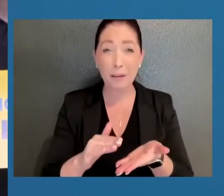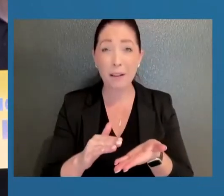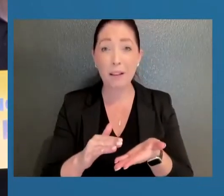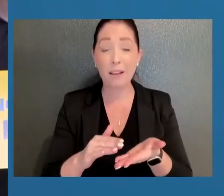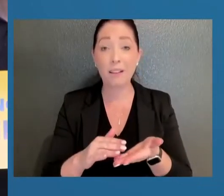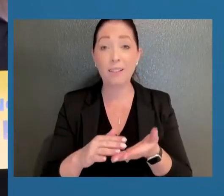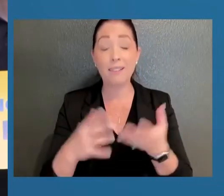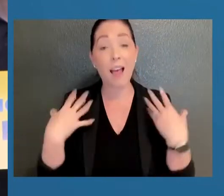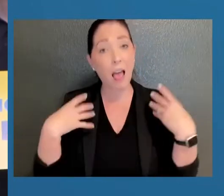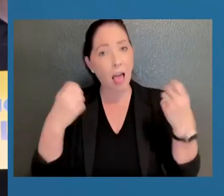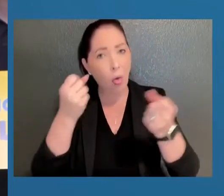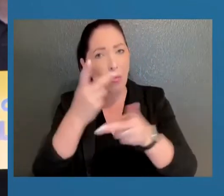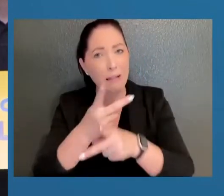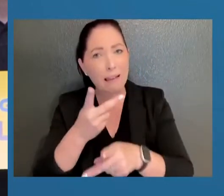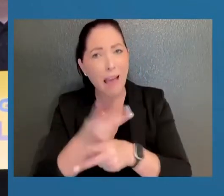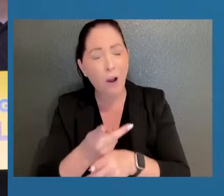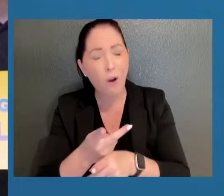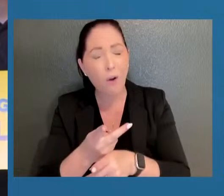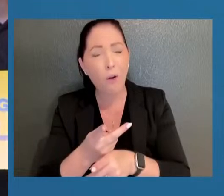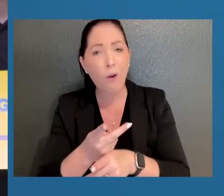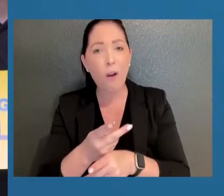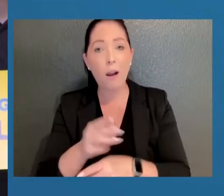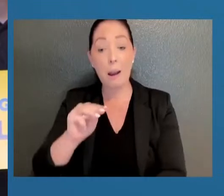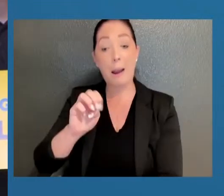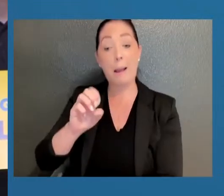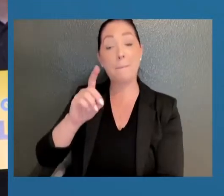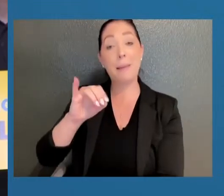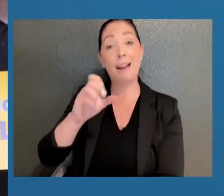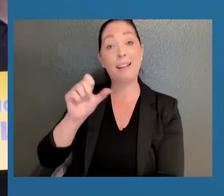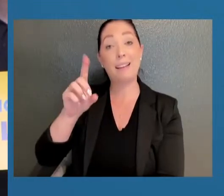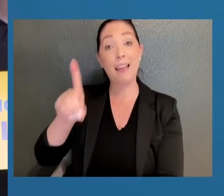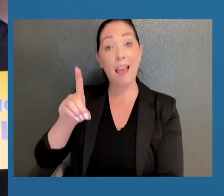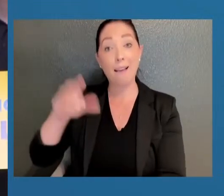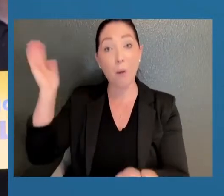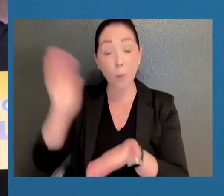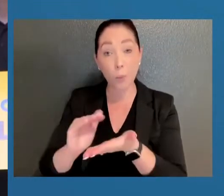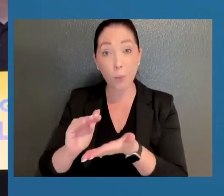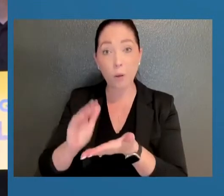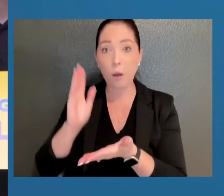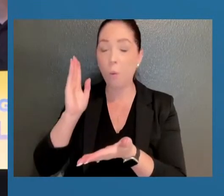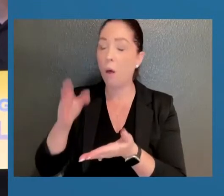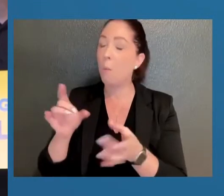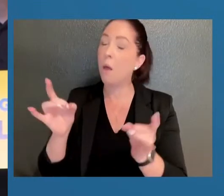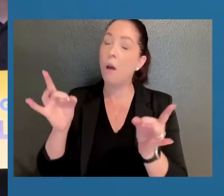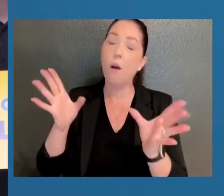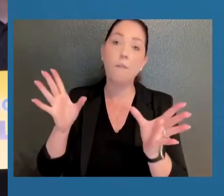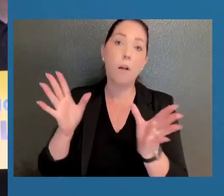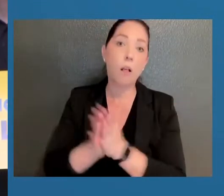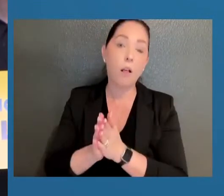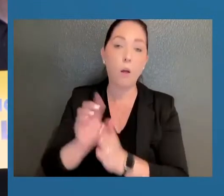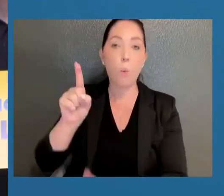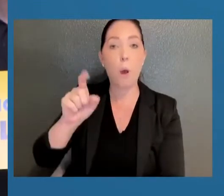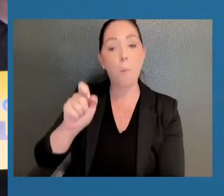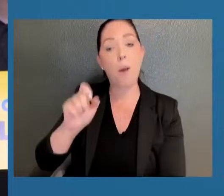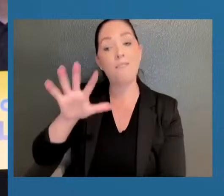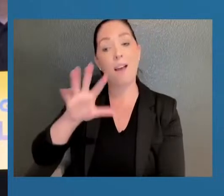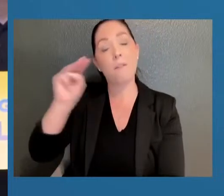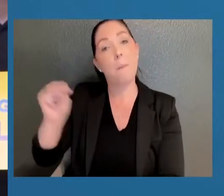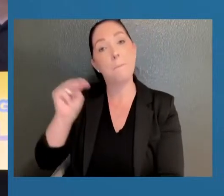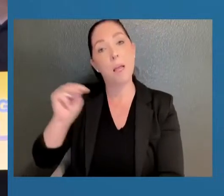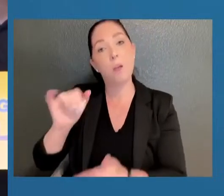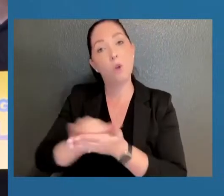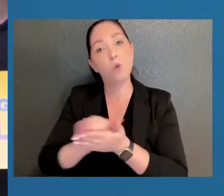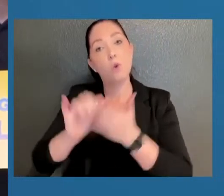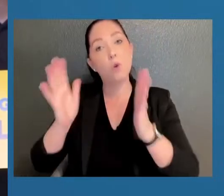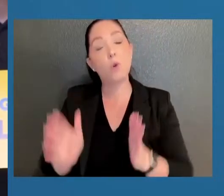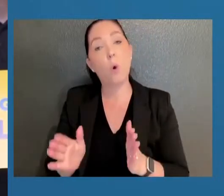friends. Medicaid cuts are going to be devastating. 1.5 million New Yorkers will lose their health